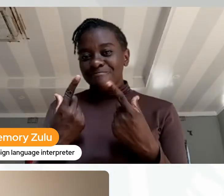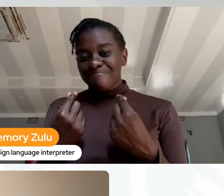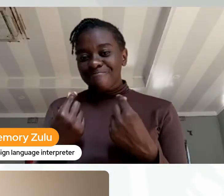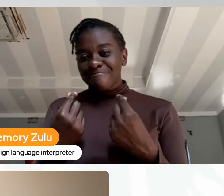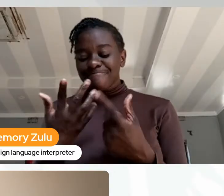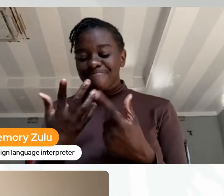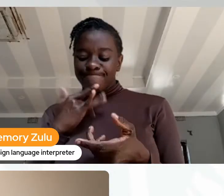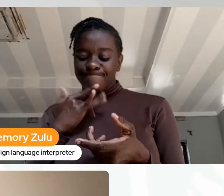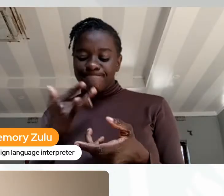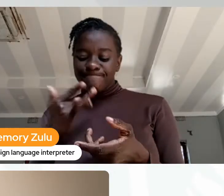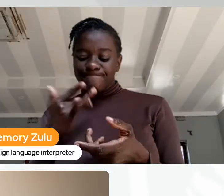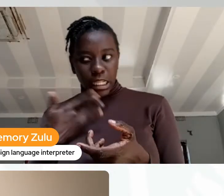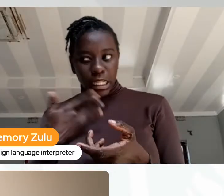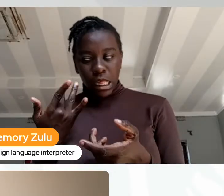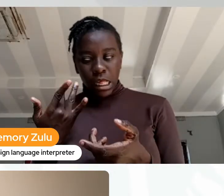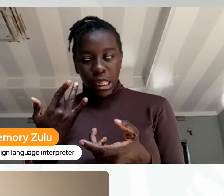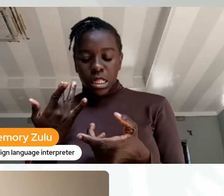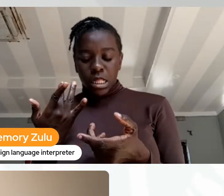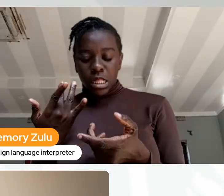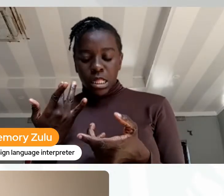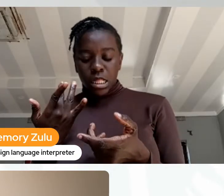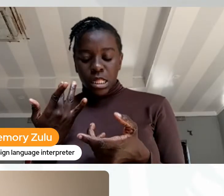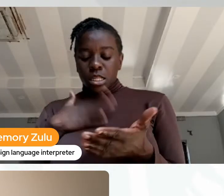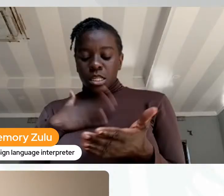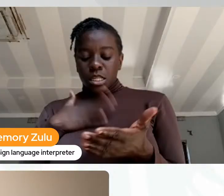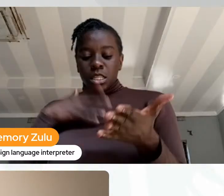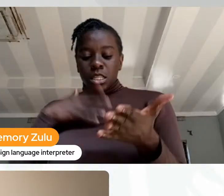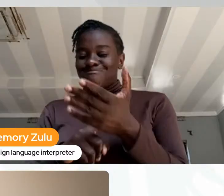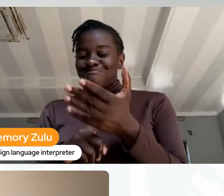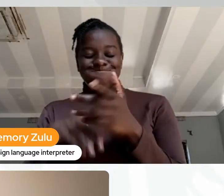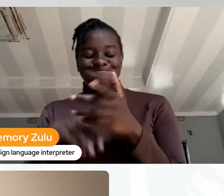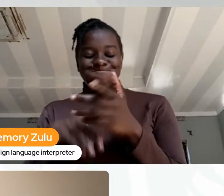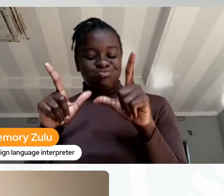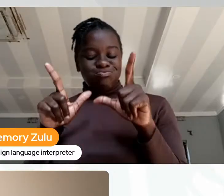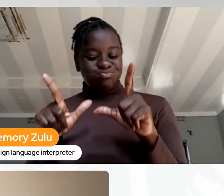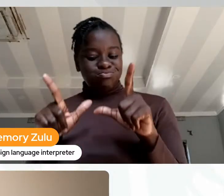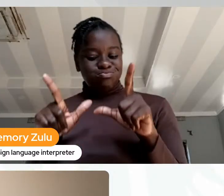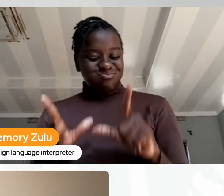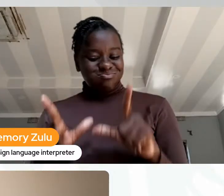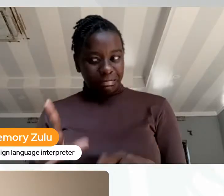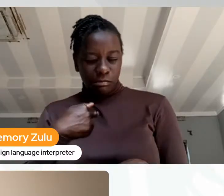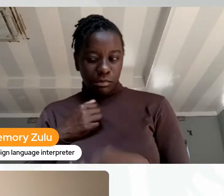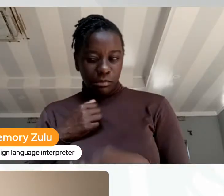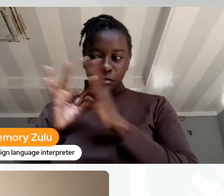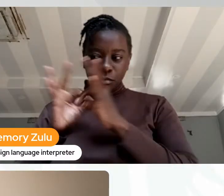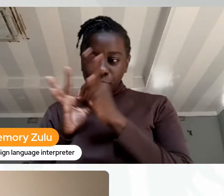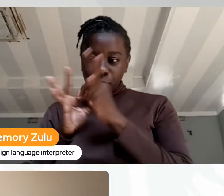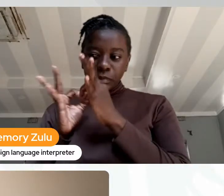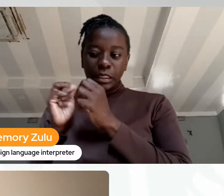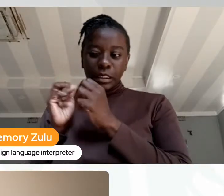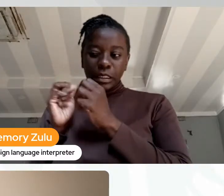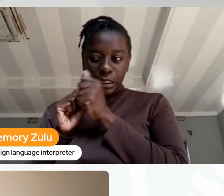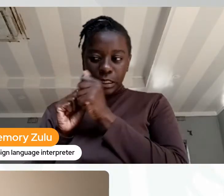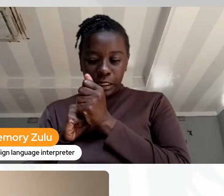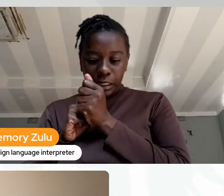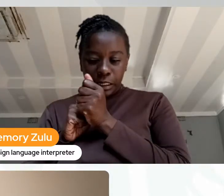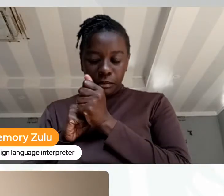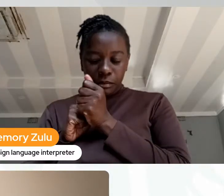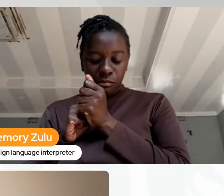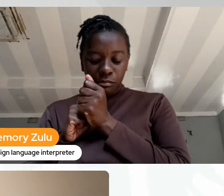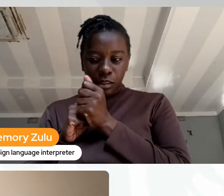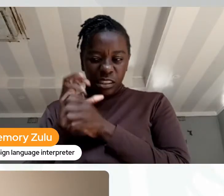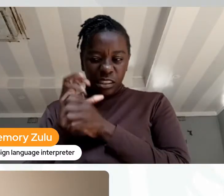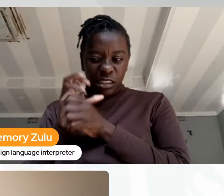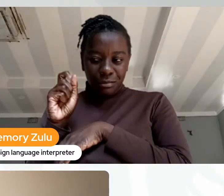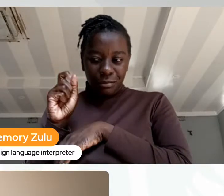we've got really limited access to youth-friendly services. So that comes again to